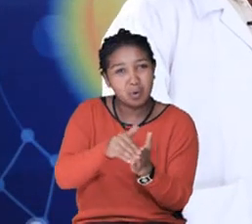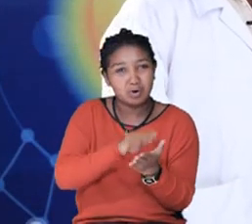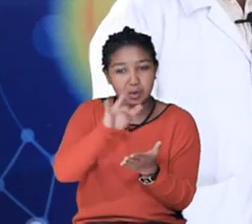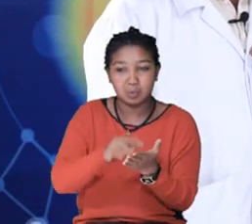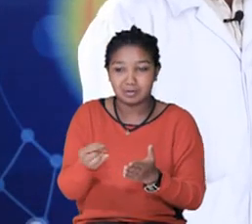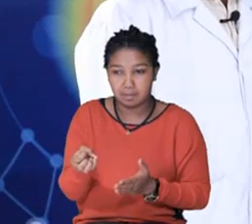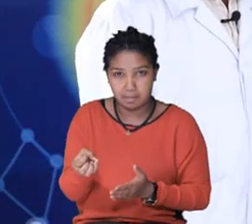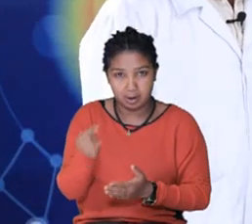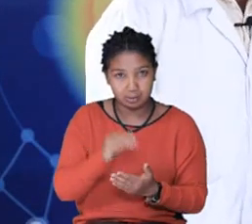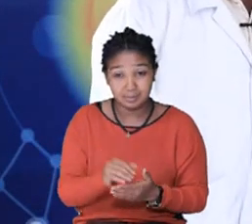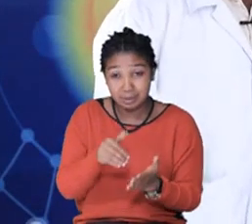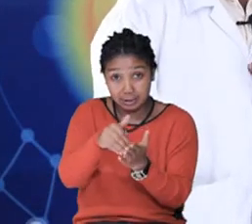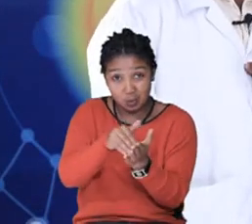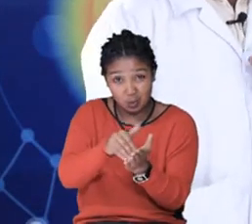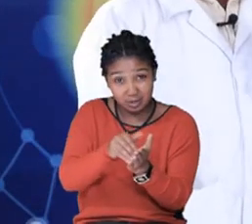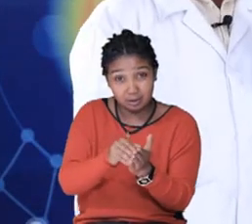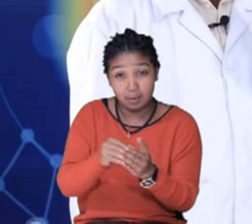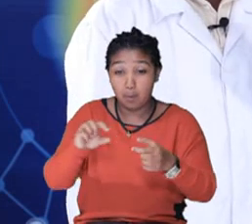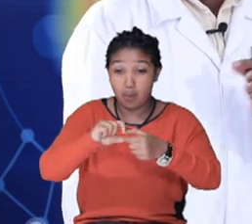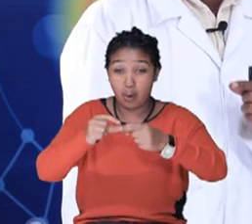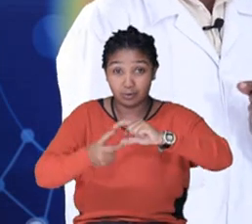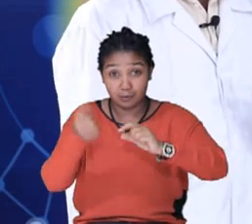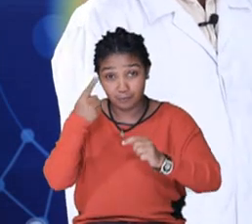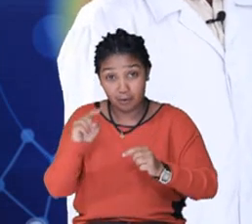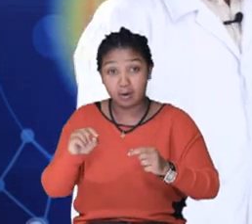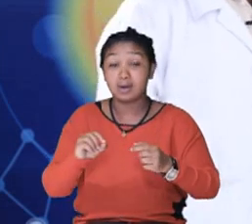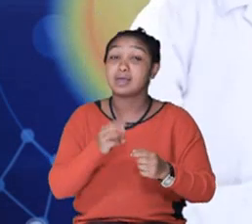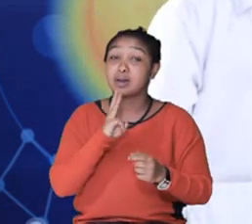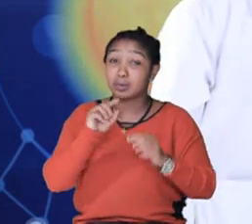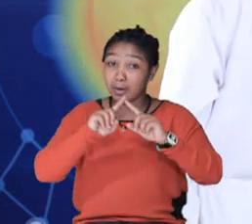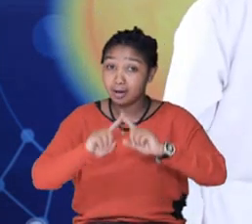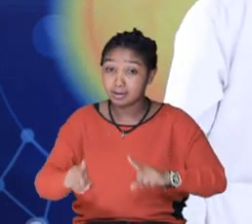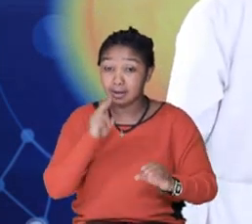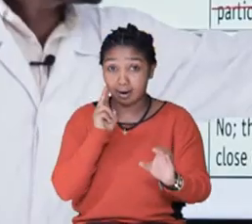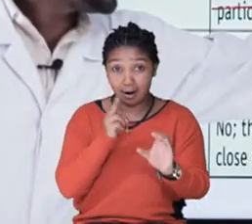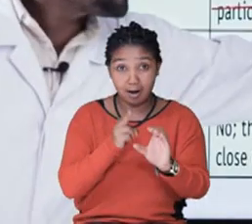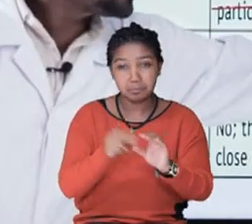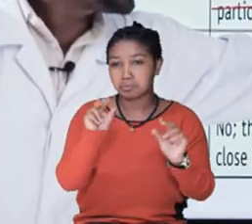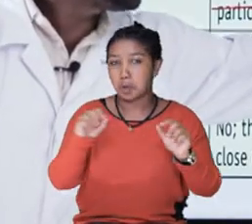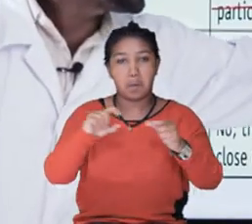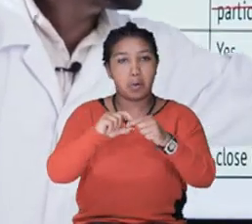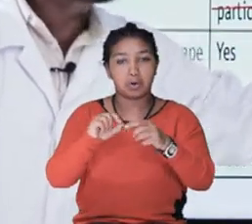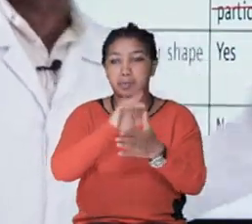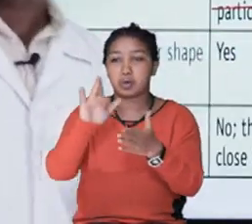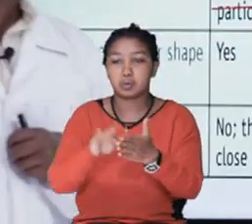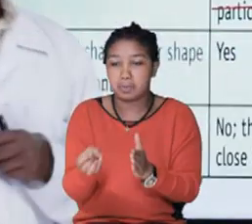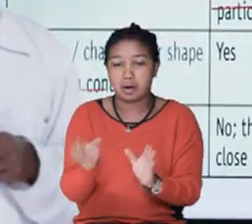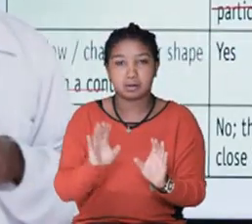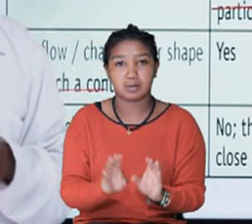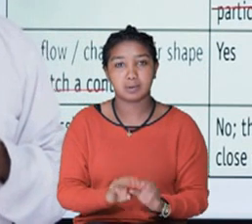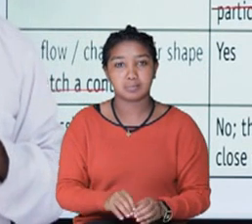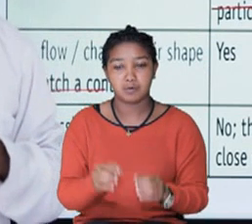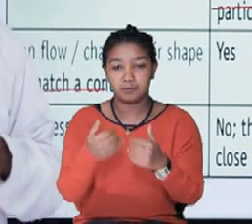the particles. There is a weak bond for a liquid. If you take a gas, no bonding between the